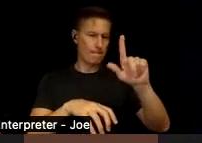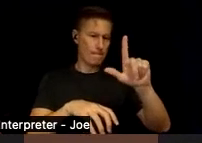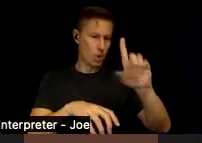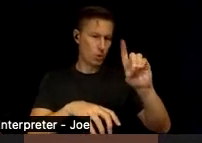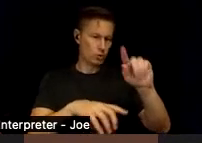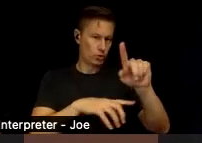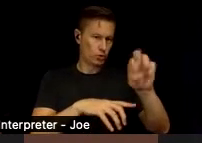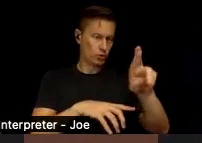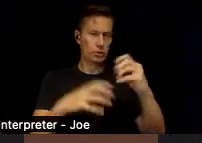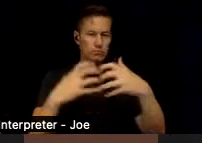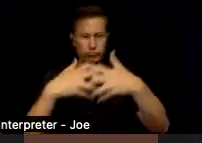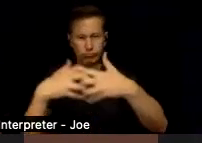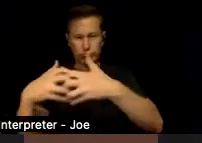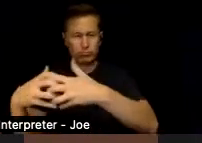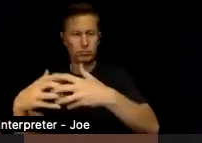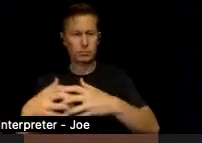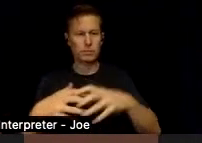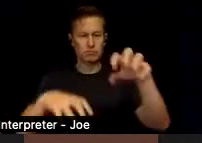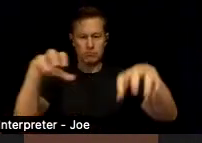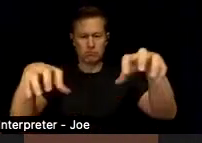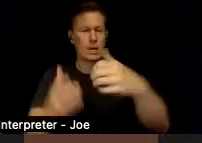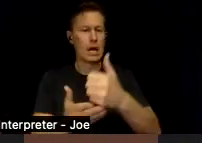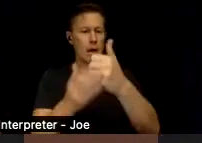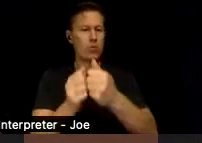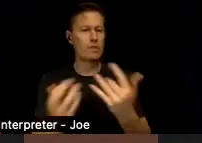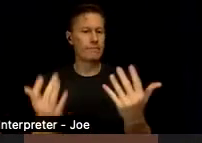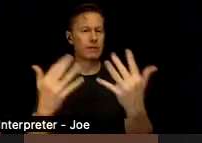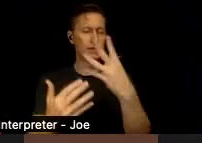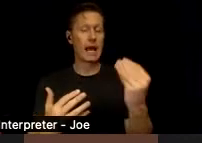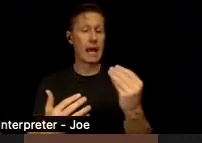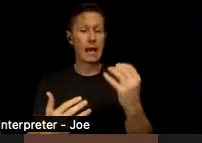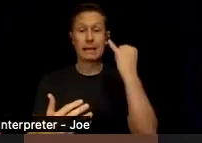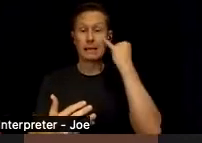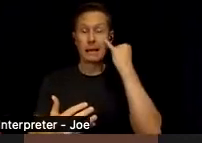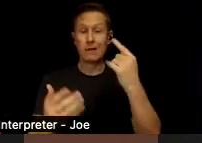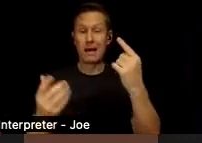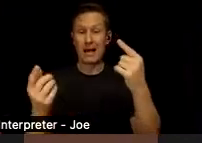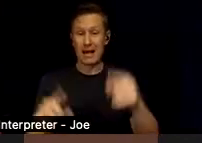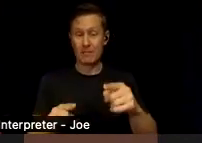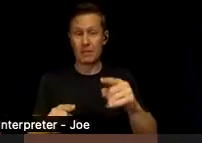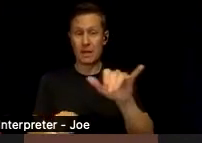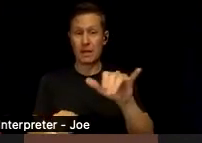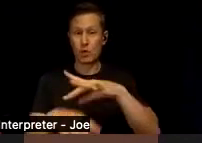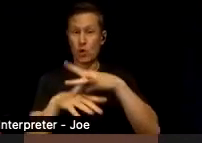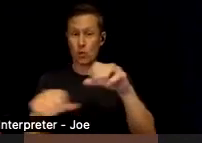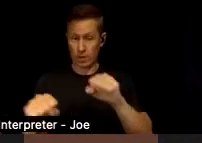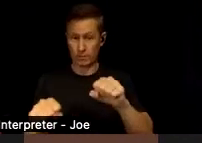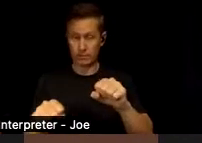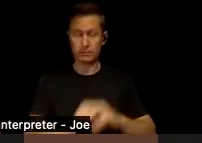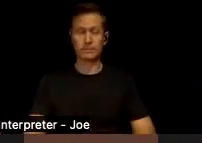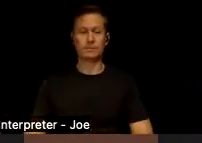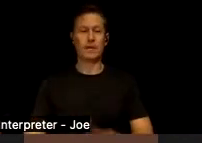of pieces of equipment to not only help on fires, but also to help in the event that something of this magnitude happened.